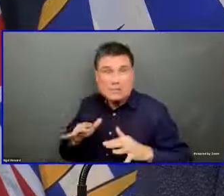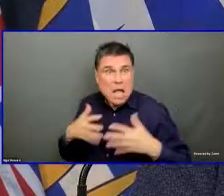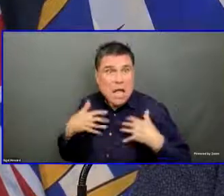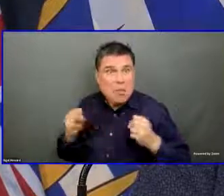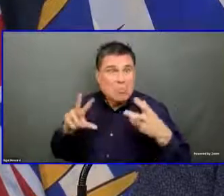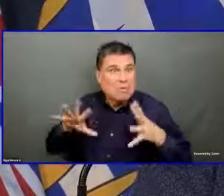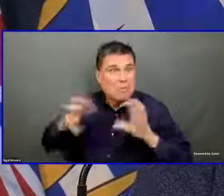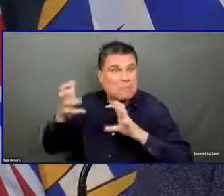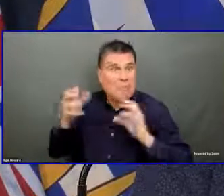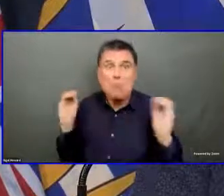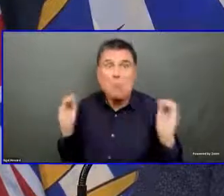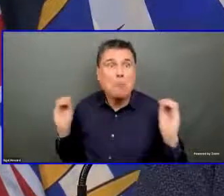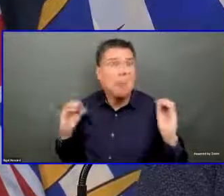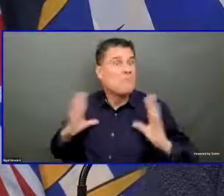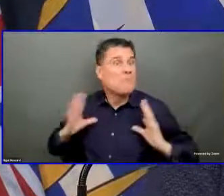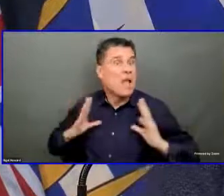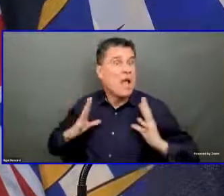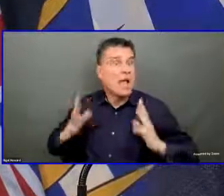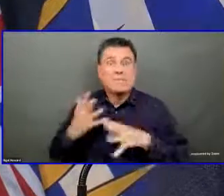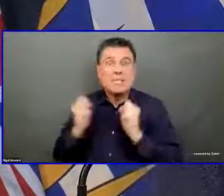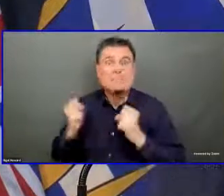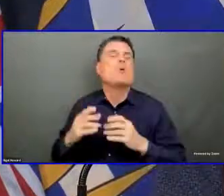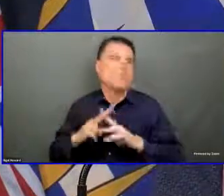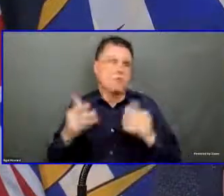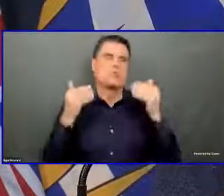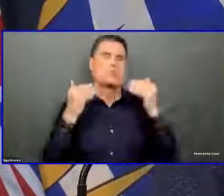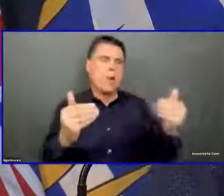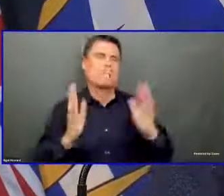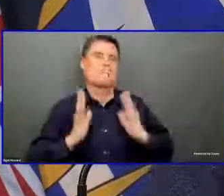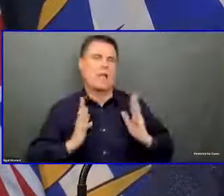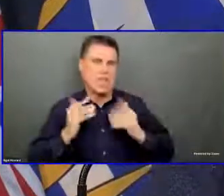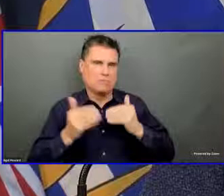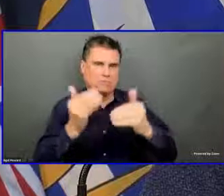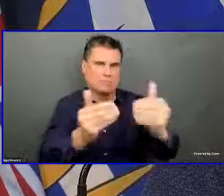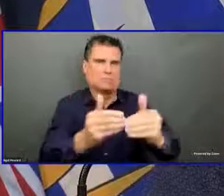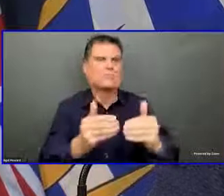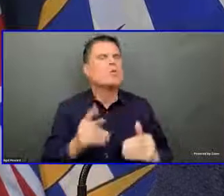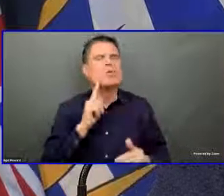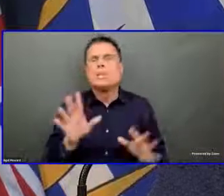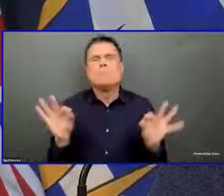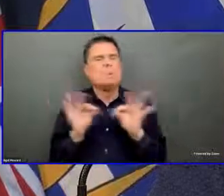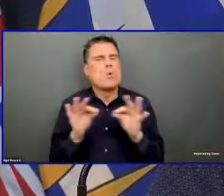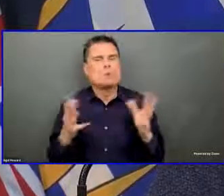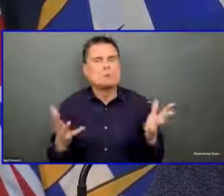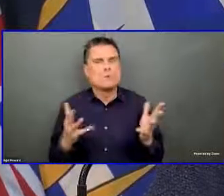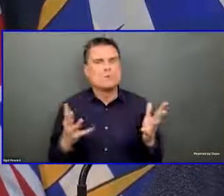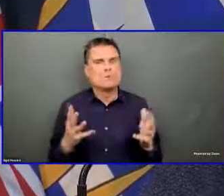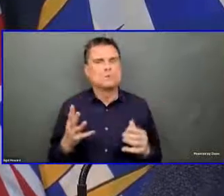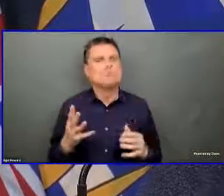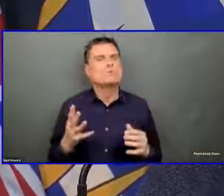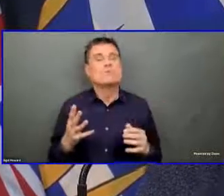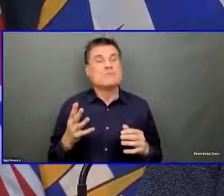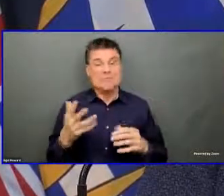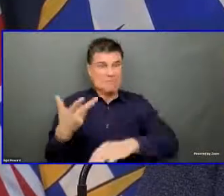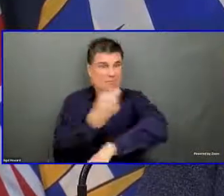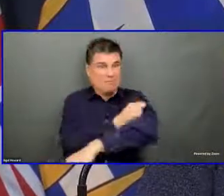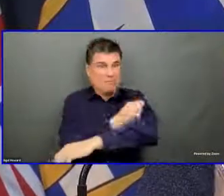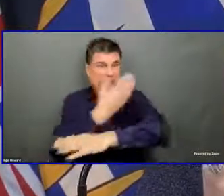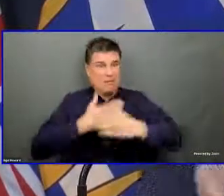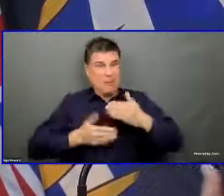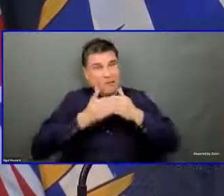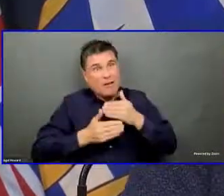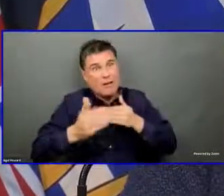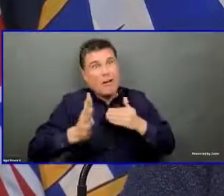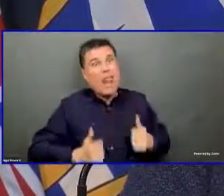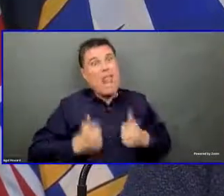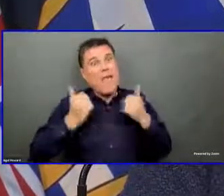have long-term effects on people's fertility. We know that that people are necessarily very concerned